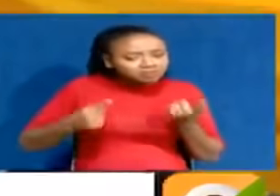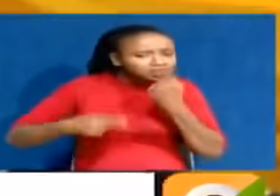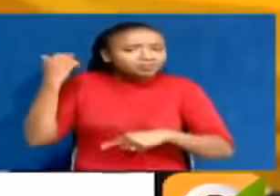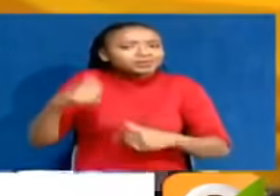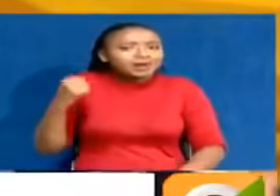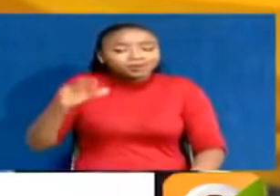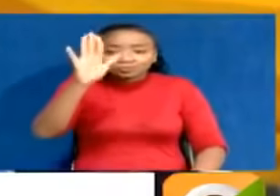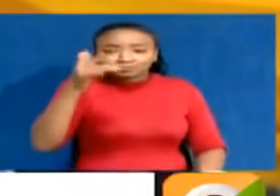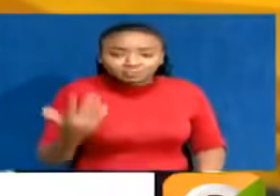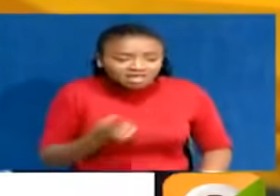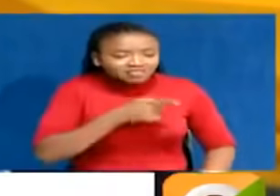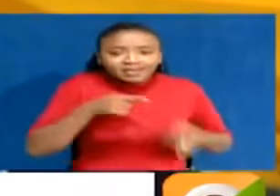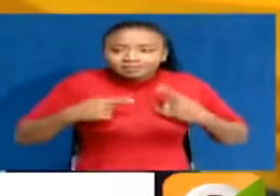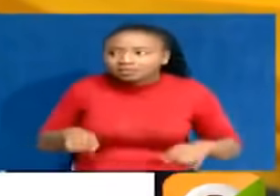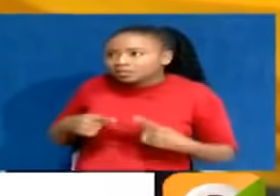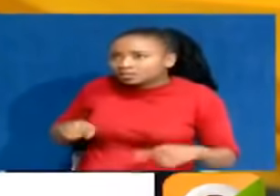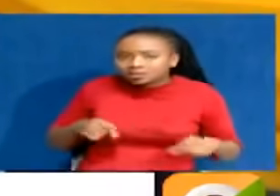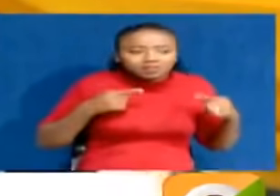president.